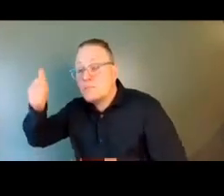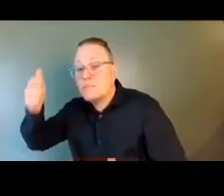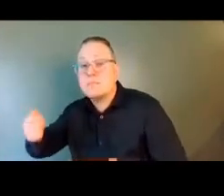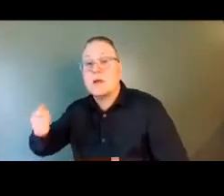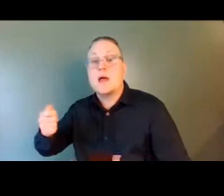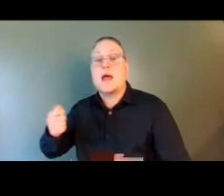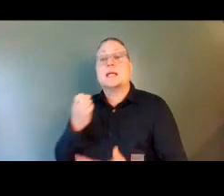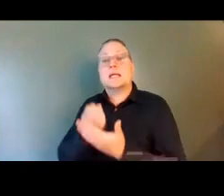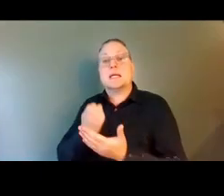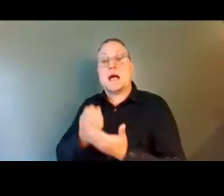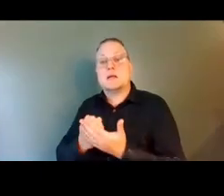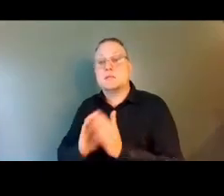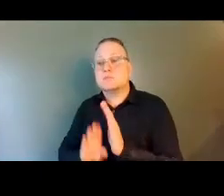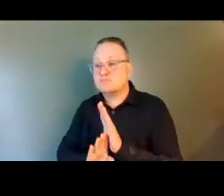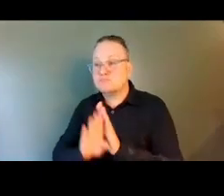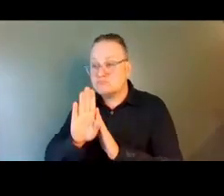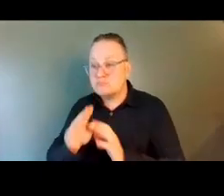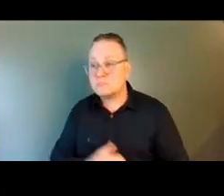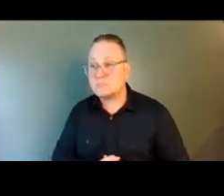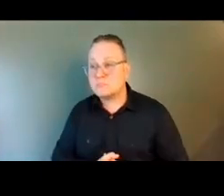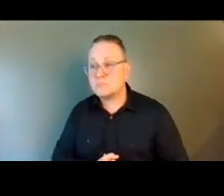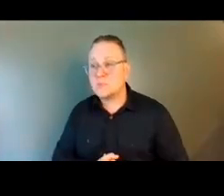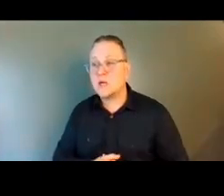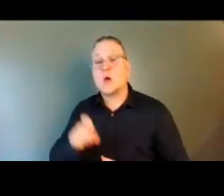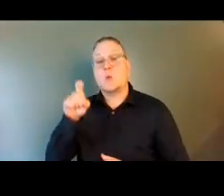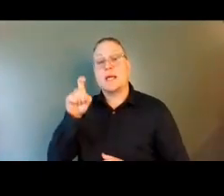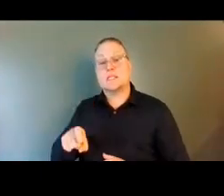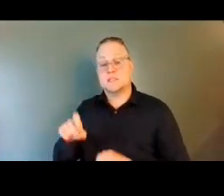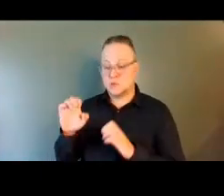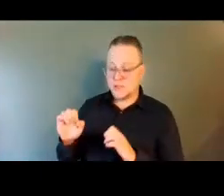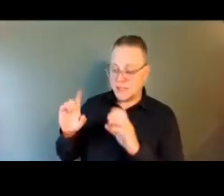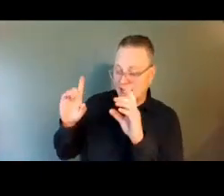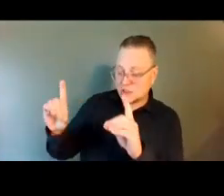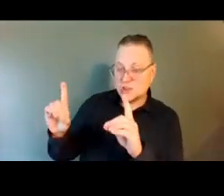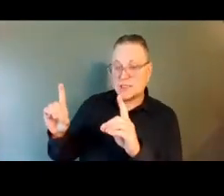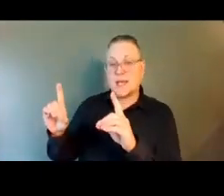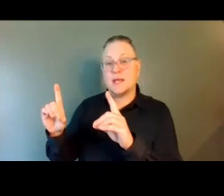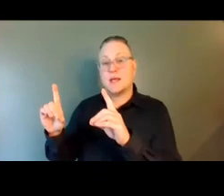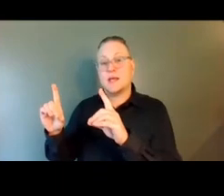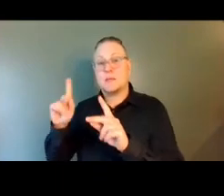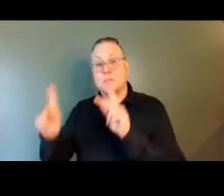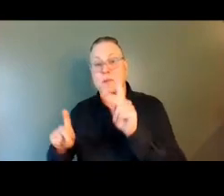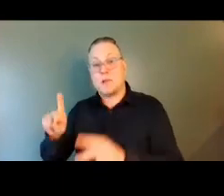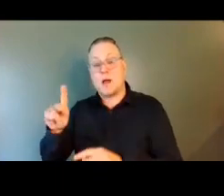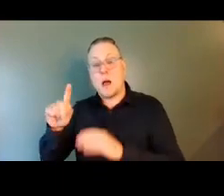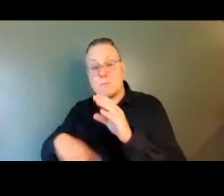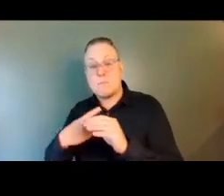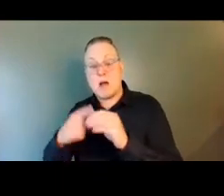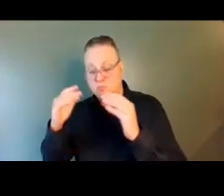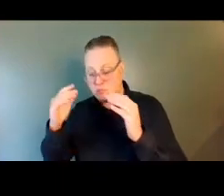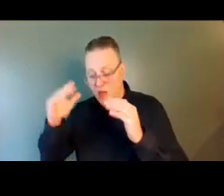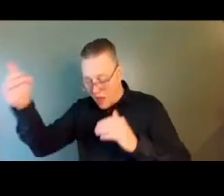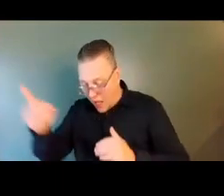GDP. We need to educate the policymakers and employers about the importance of hiring people with